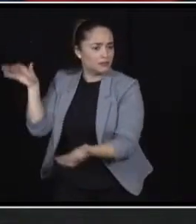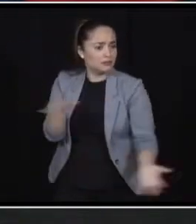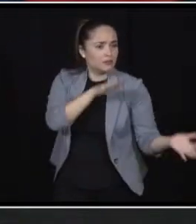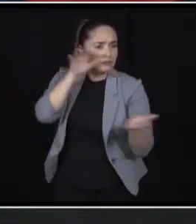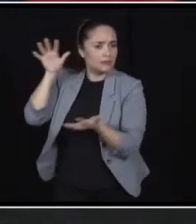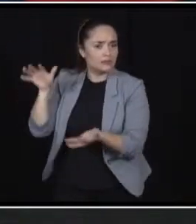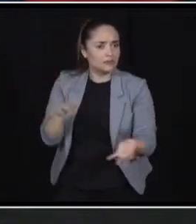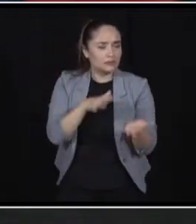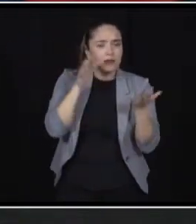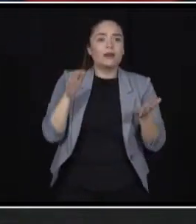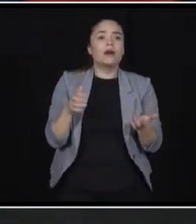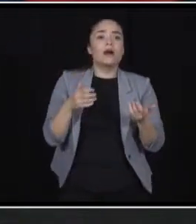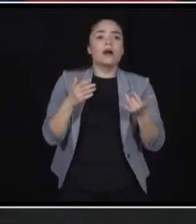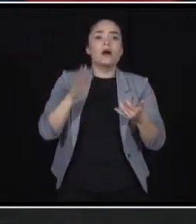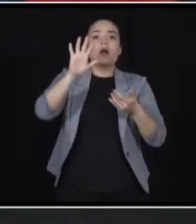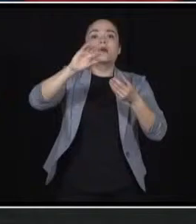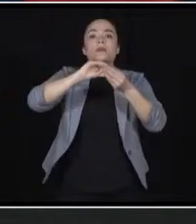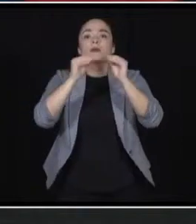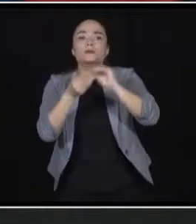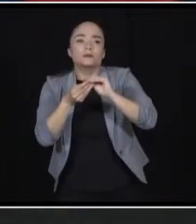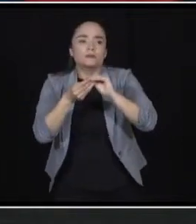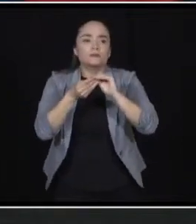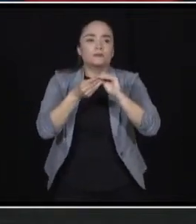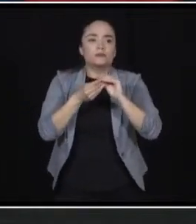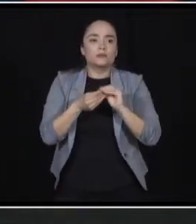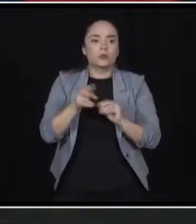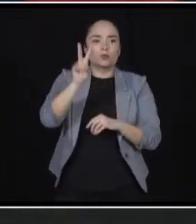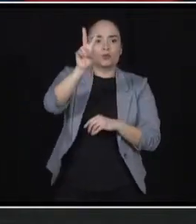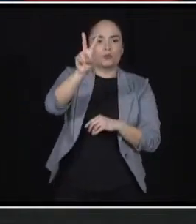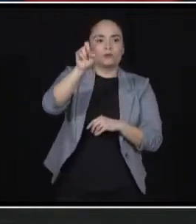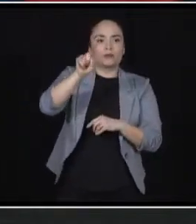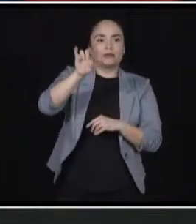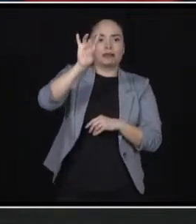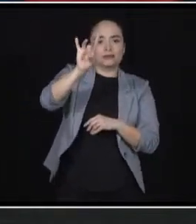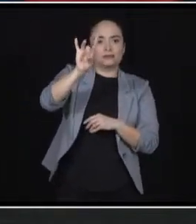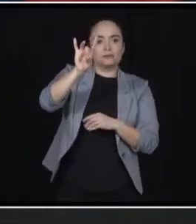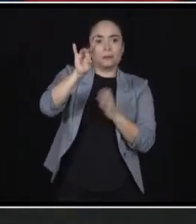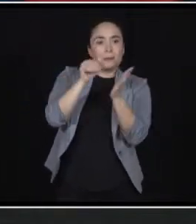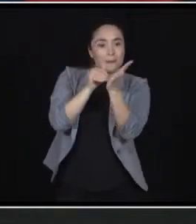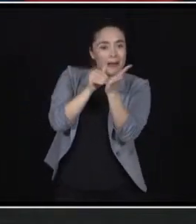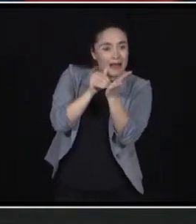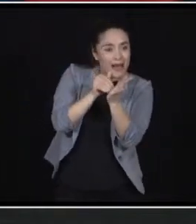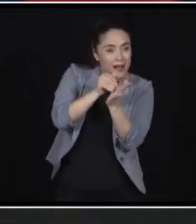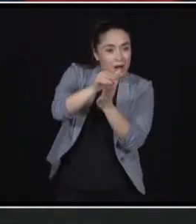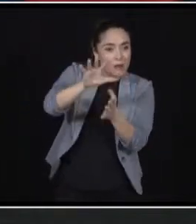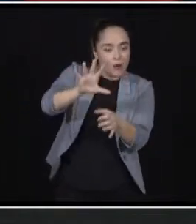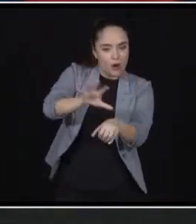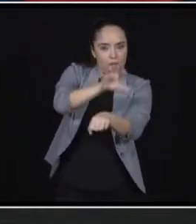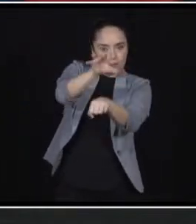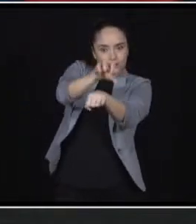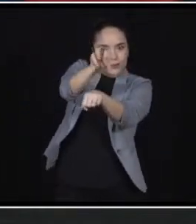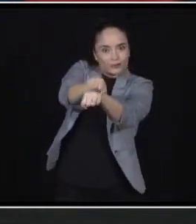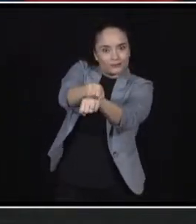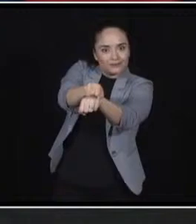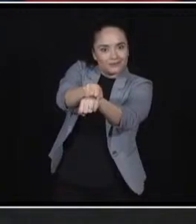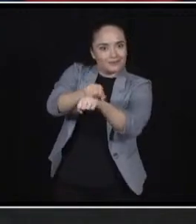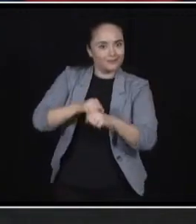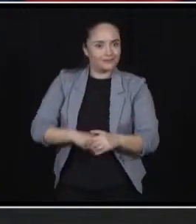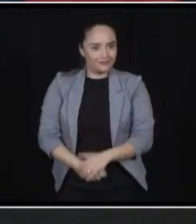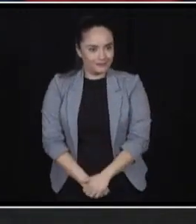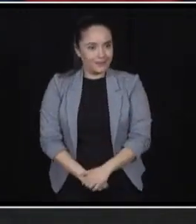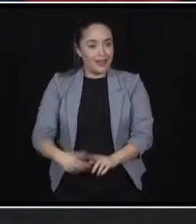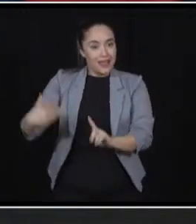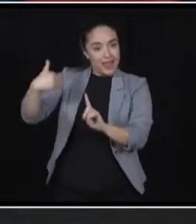pharmacies and along with the mass vaccination centers. We have 900,000 in the freezers. We'll go